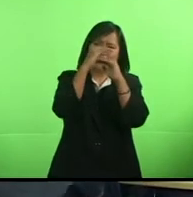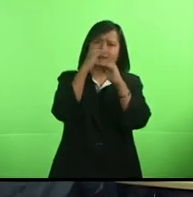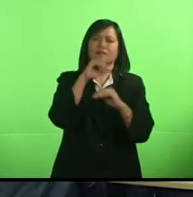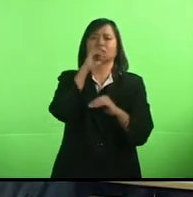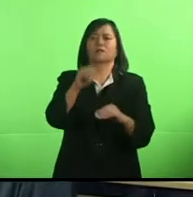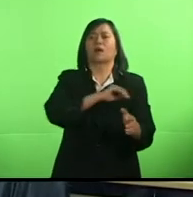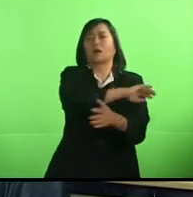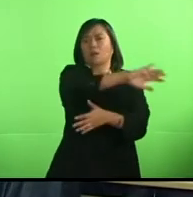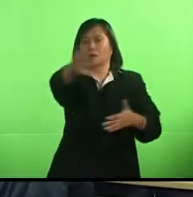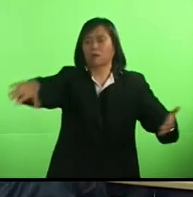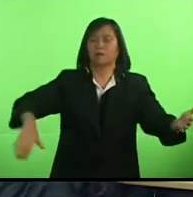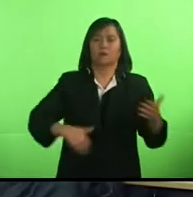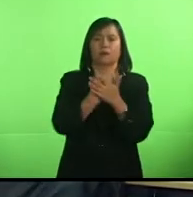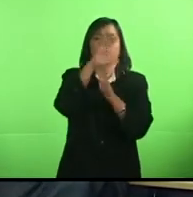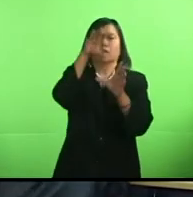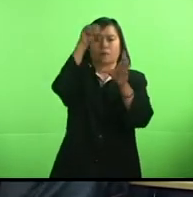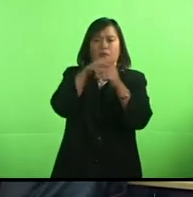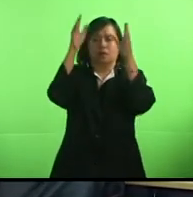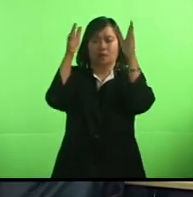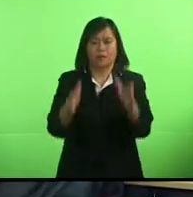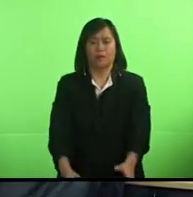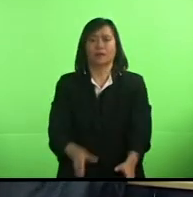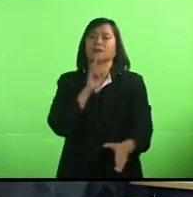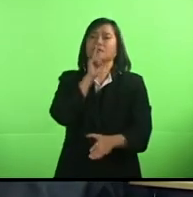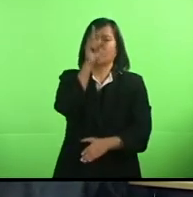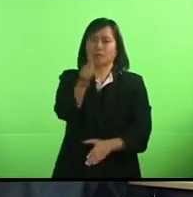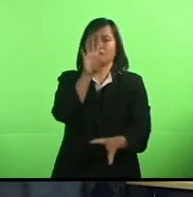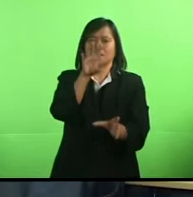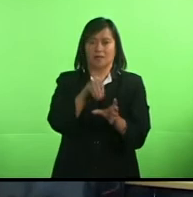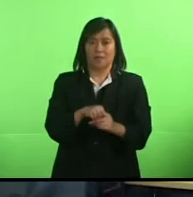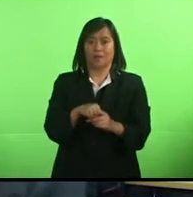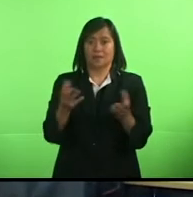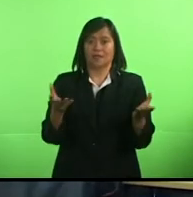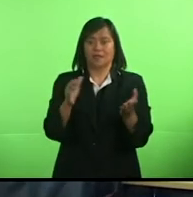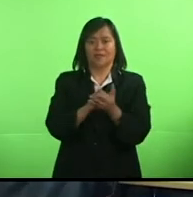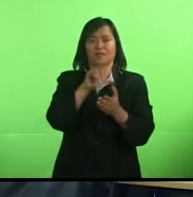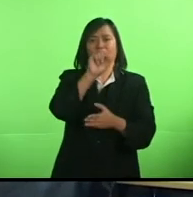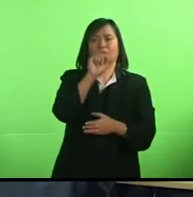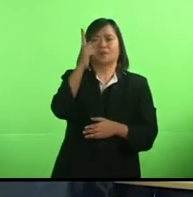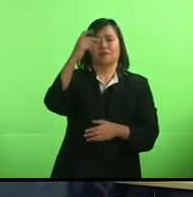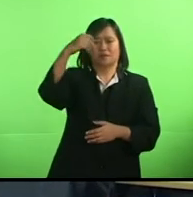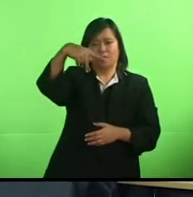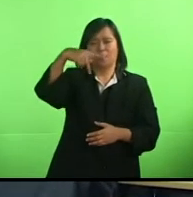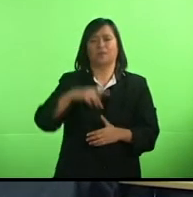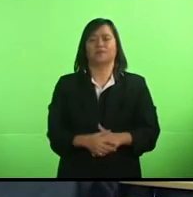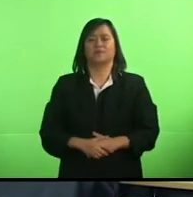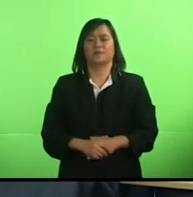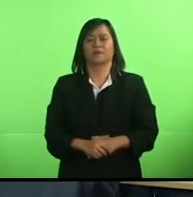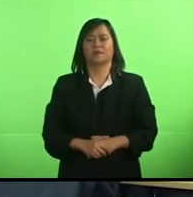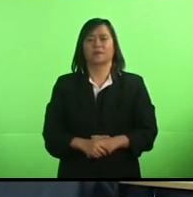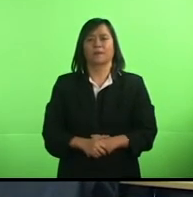dia tak mencakupi semua yang patut dia mencakupi. Okay? Itu scope dia.